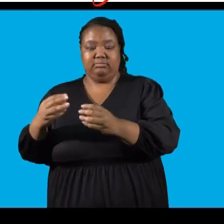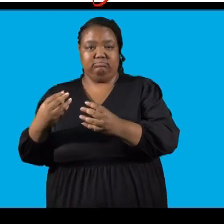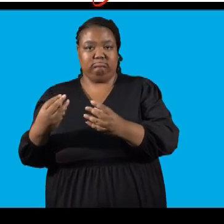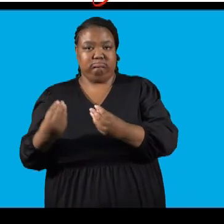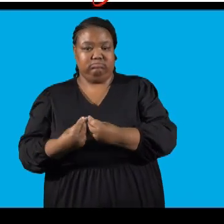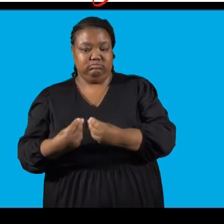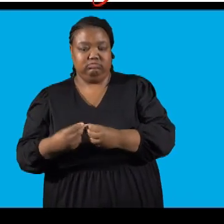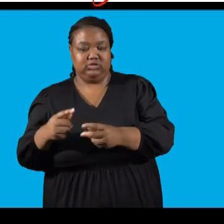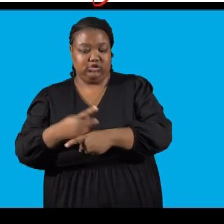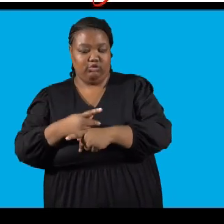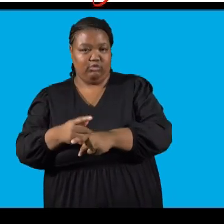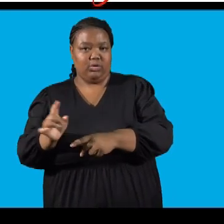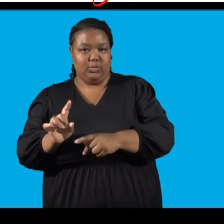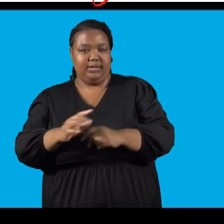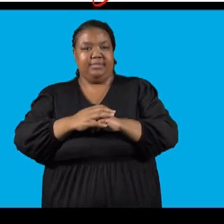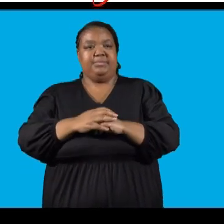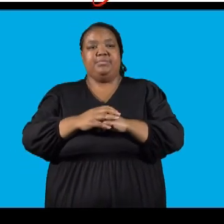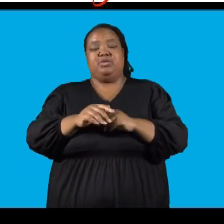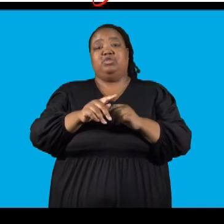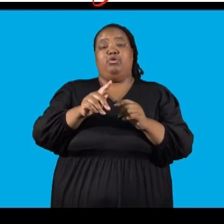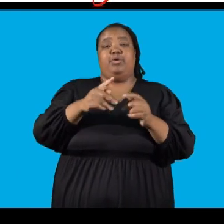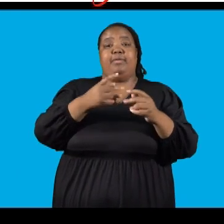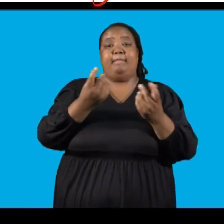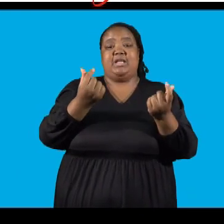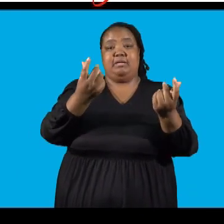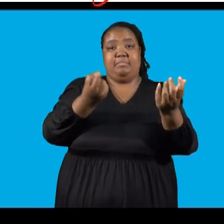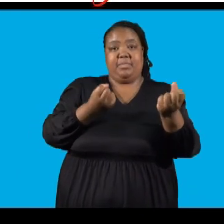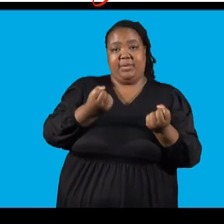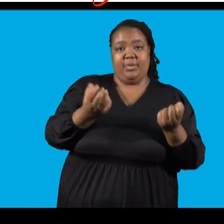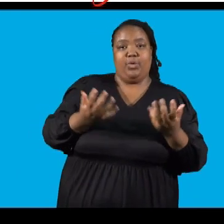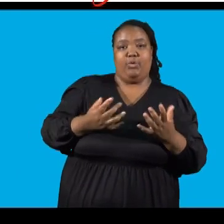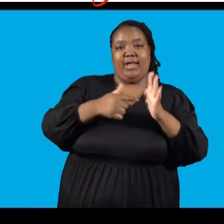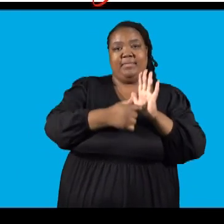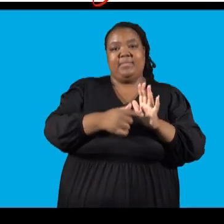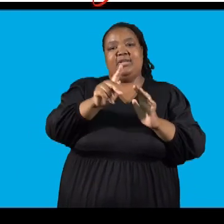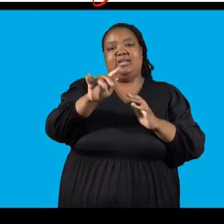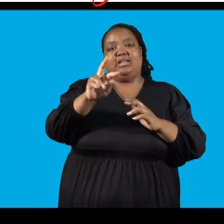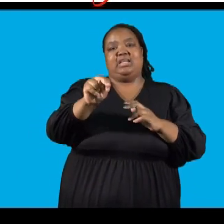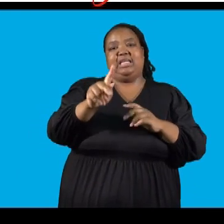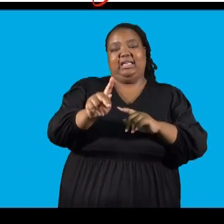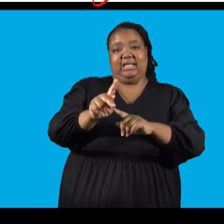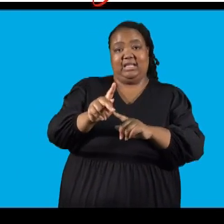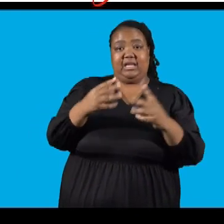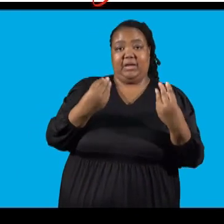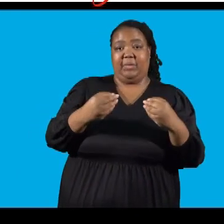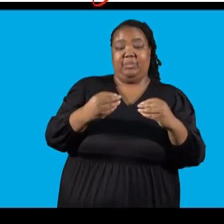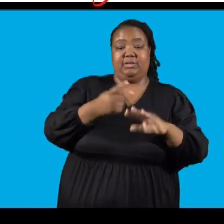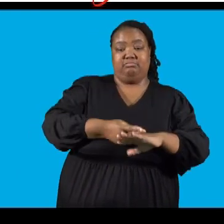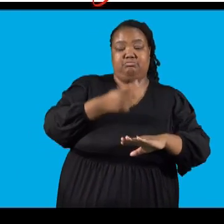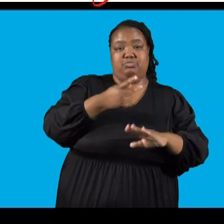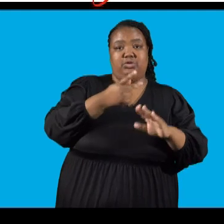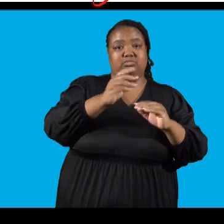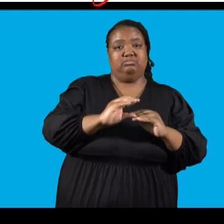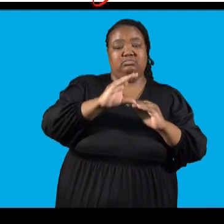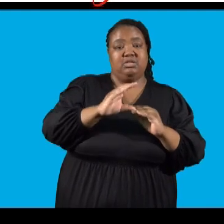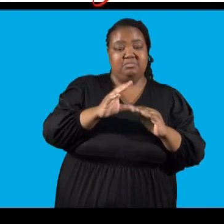kink, this is the revenue at the kink. Now, when a